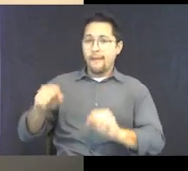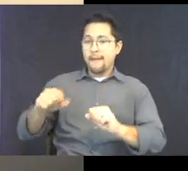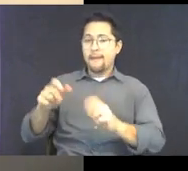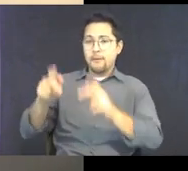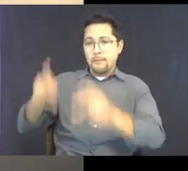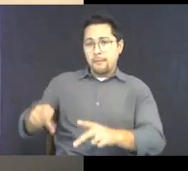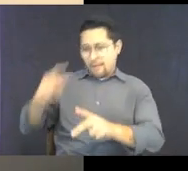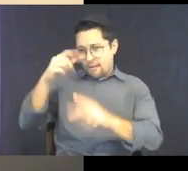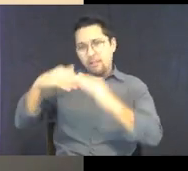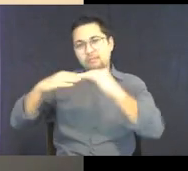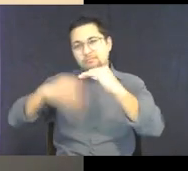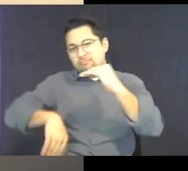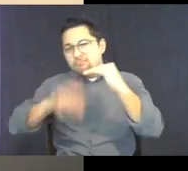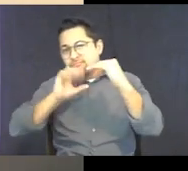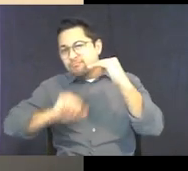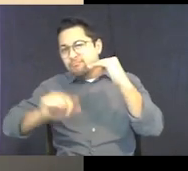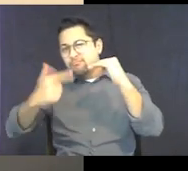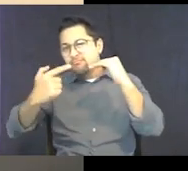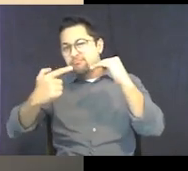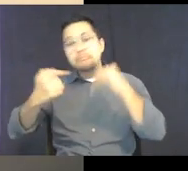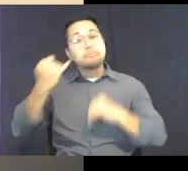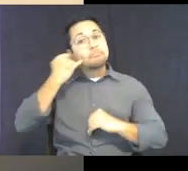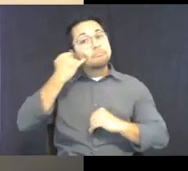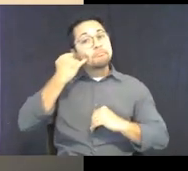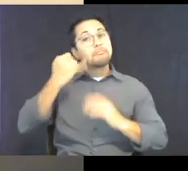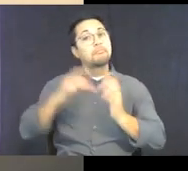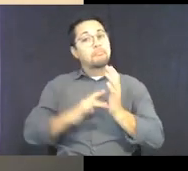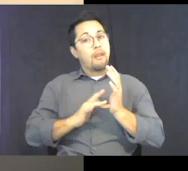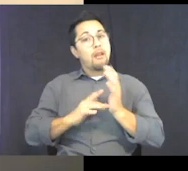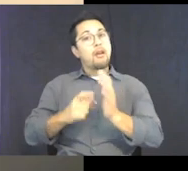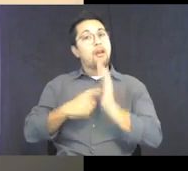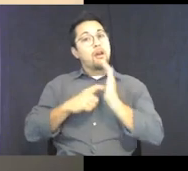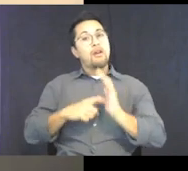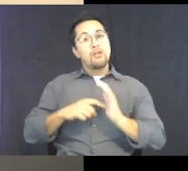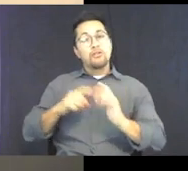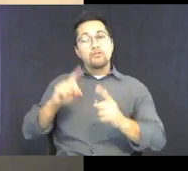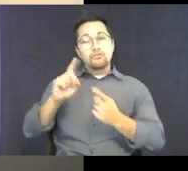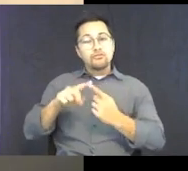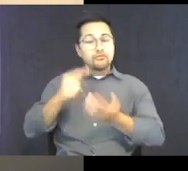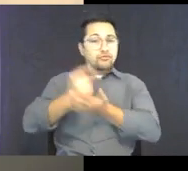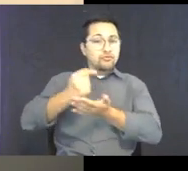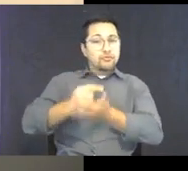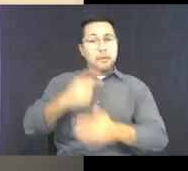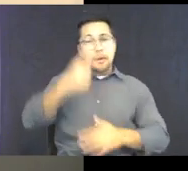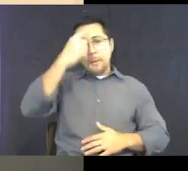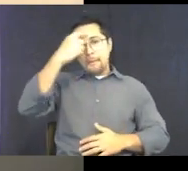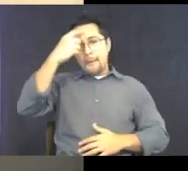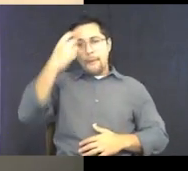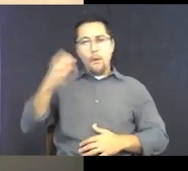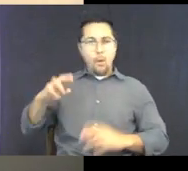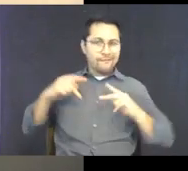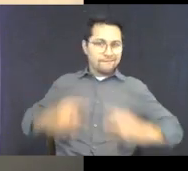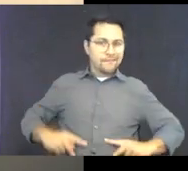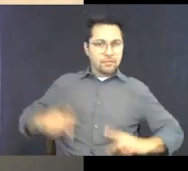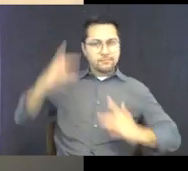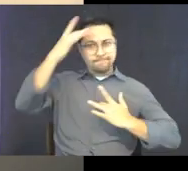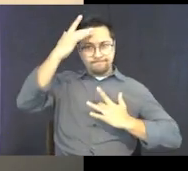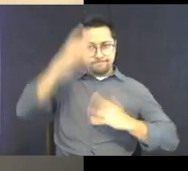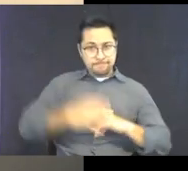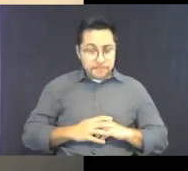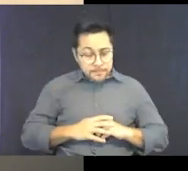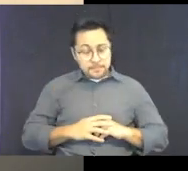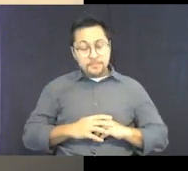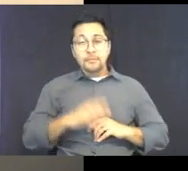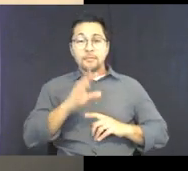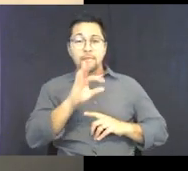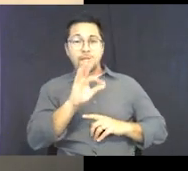the age of 21, if medically necessary, to treat a mental or a physical illness. Florida